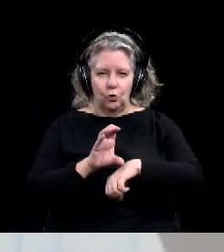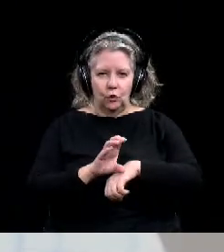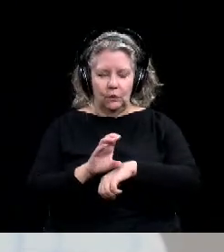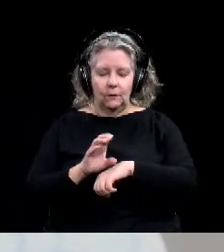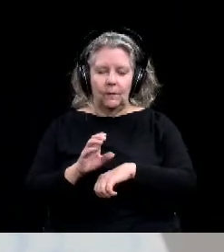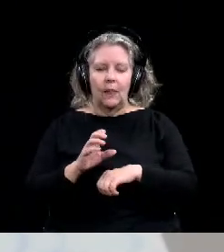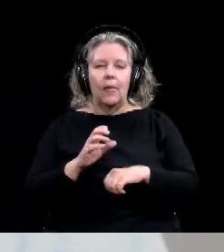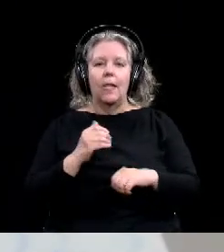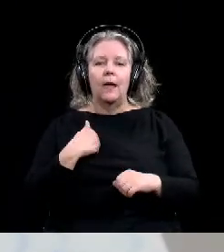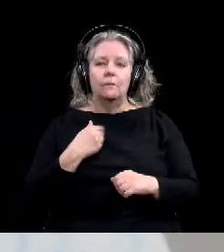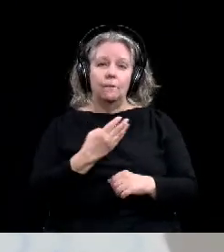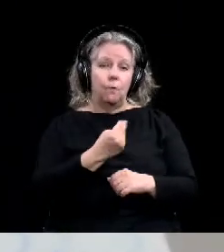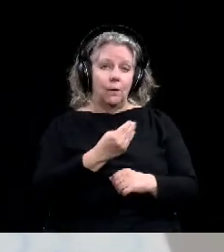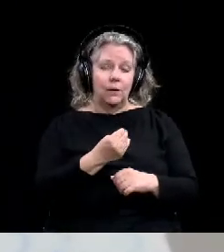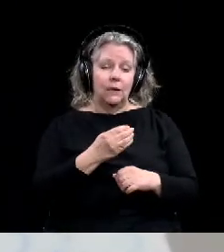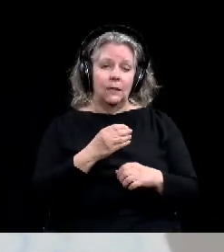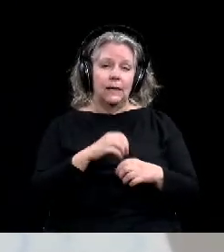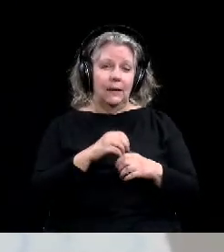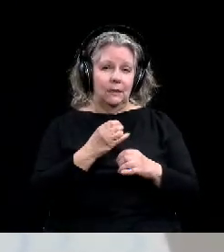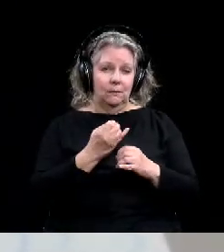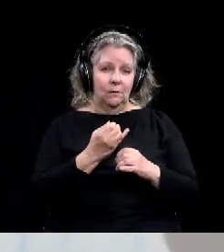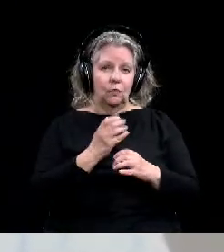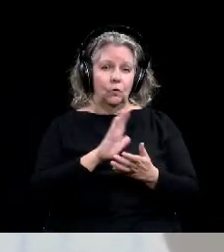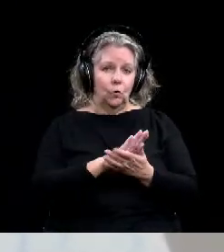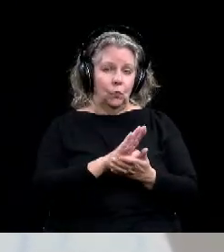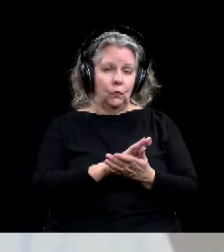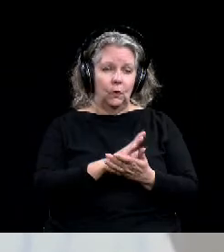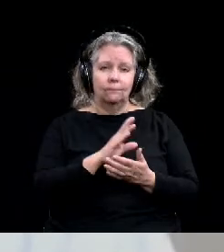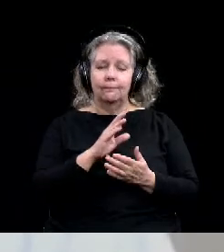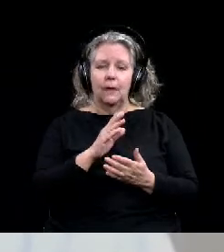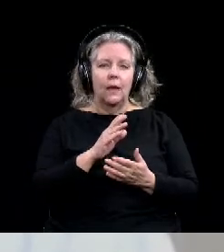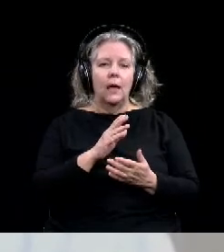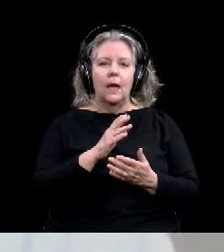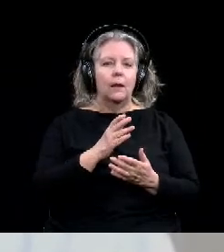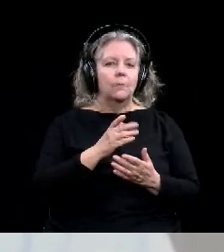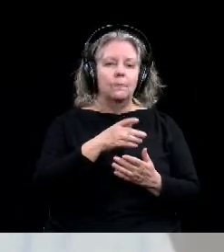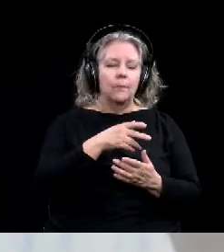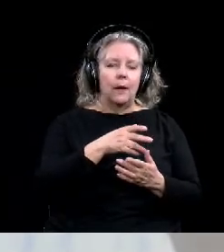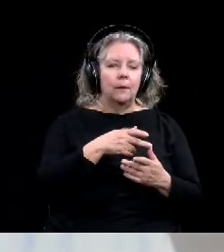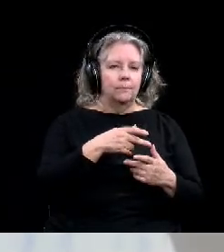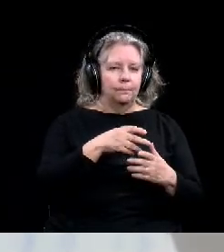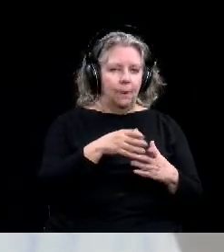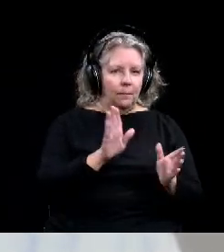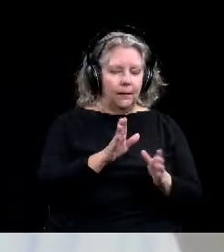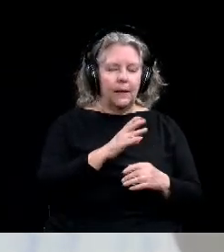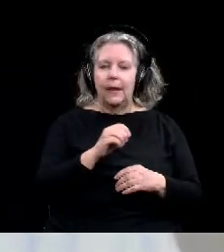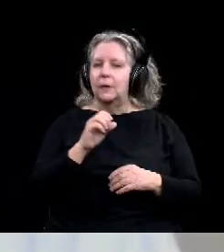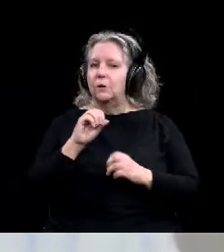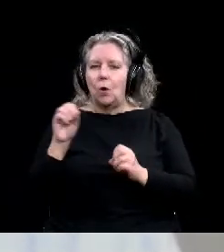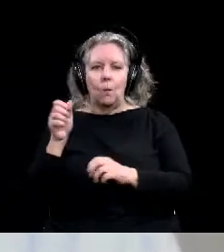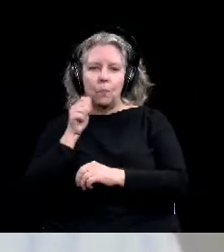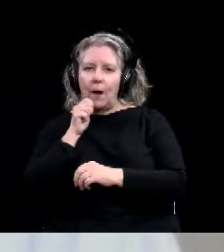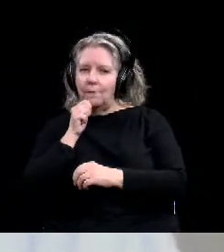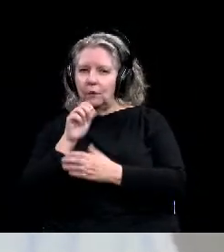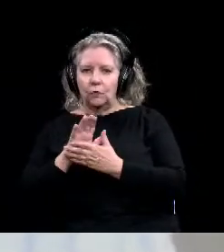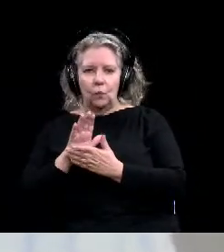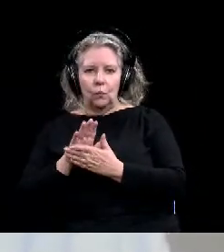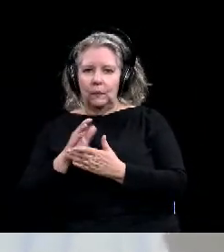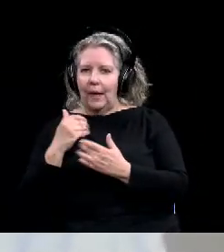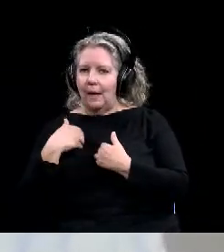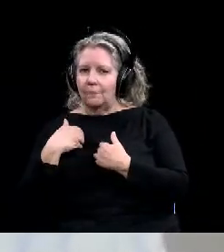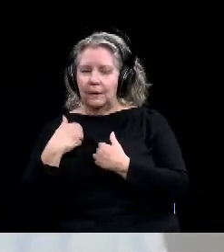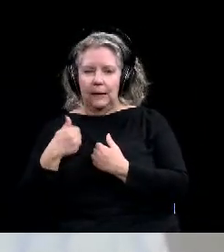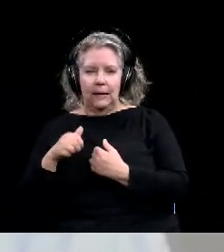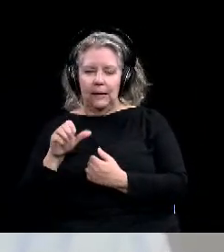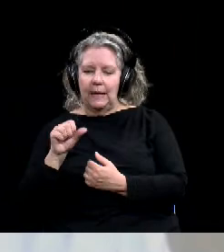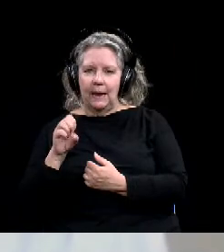reporting cases on campuses right now to the health district. There are a total of 42 specific